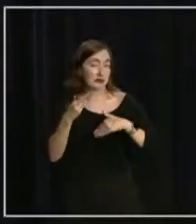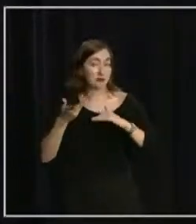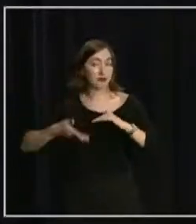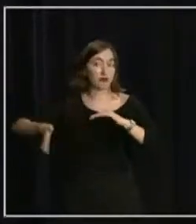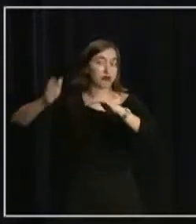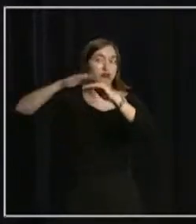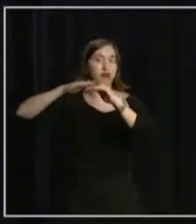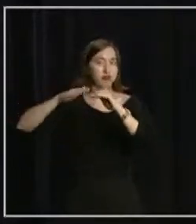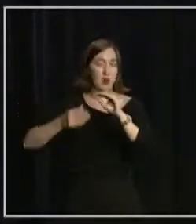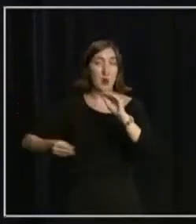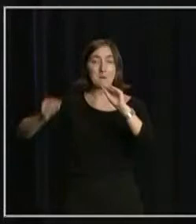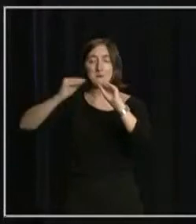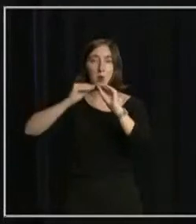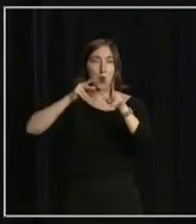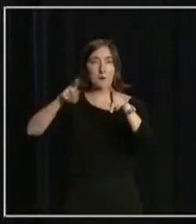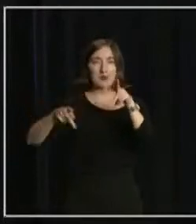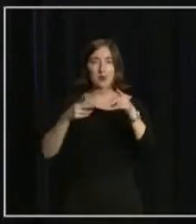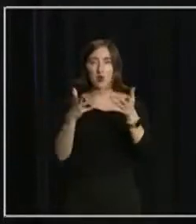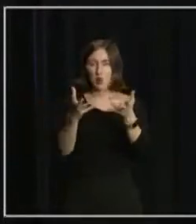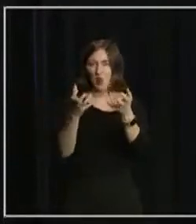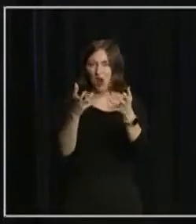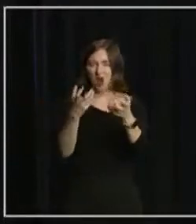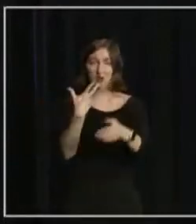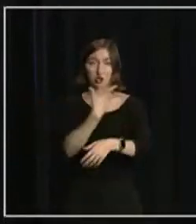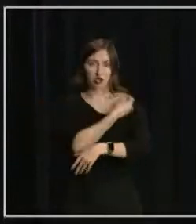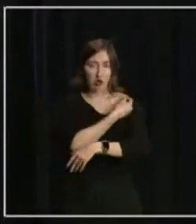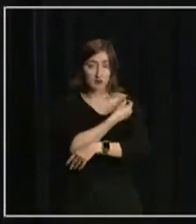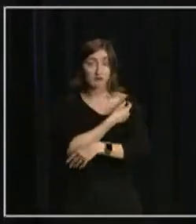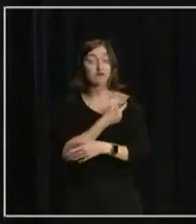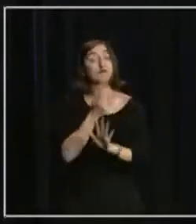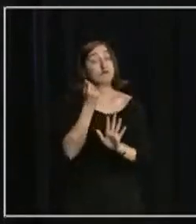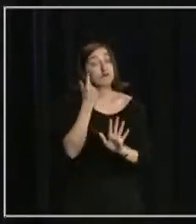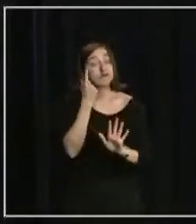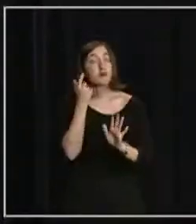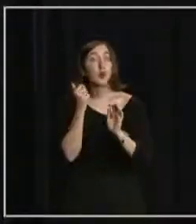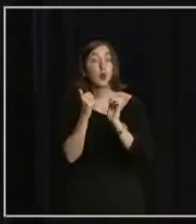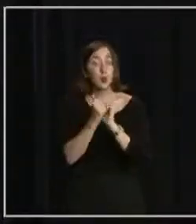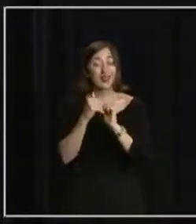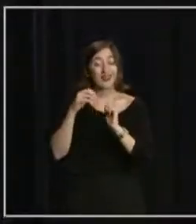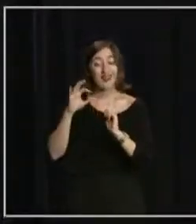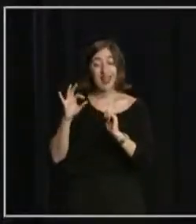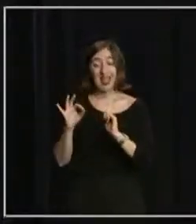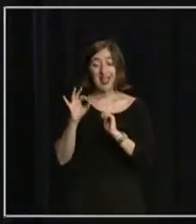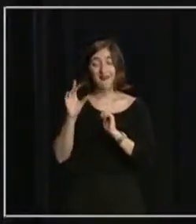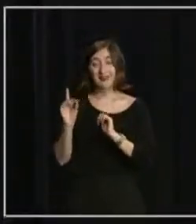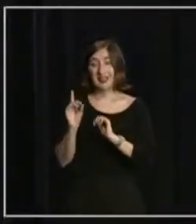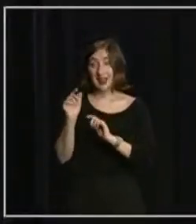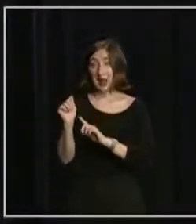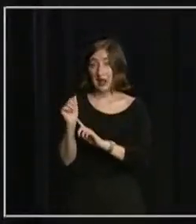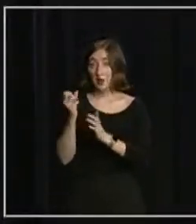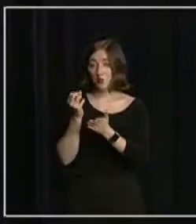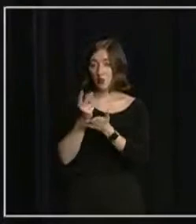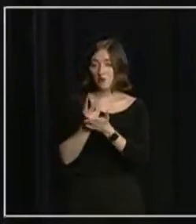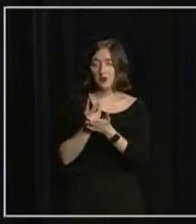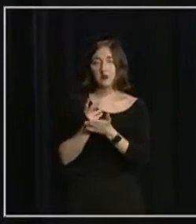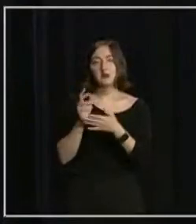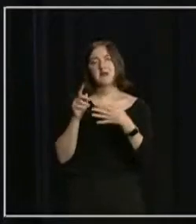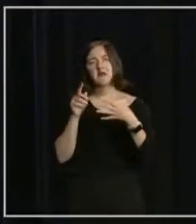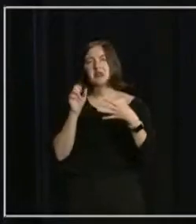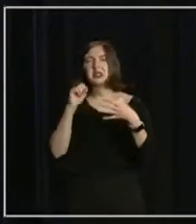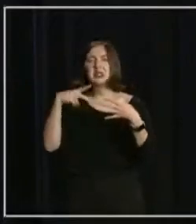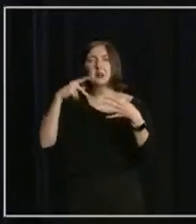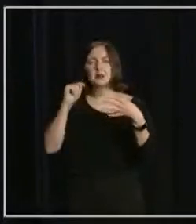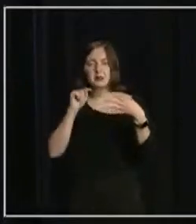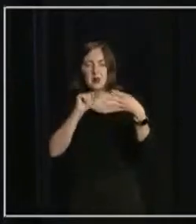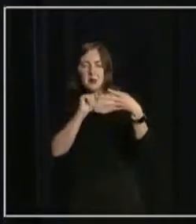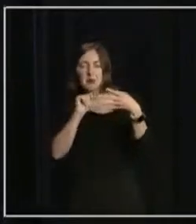folks who want to get that booster shot. But just know that with the FDA approval, there is a window by mid-September when we expect to